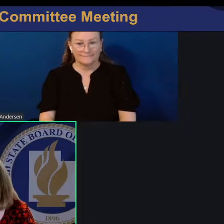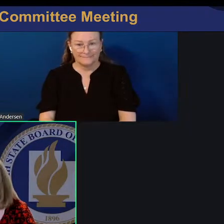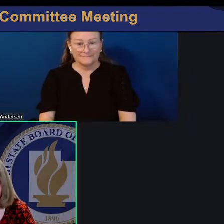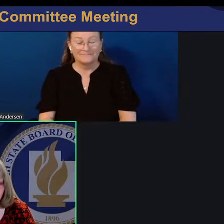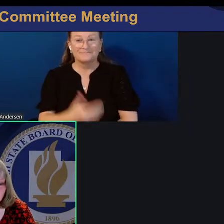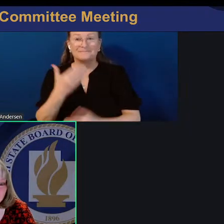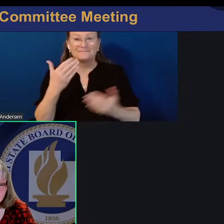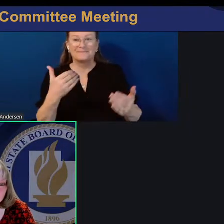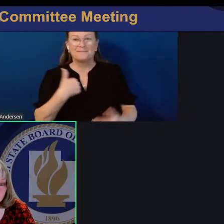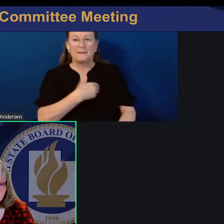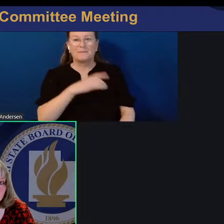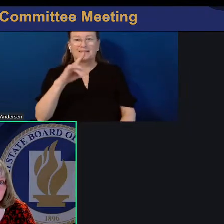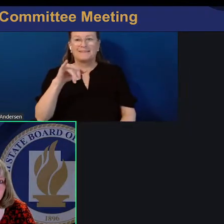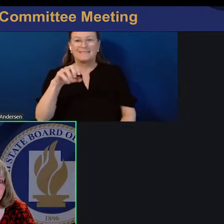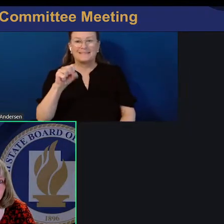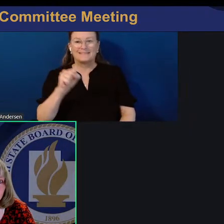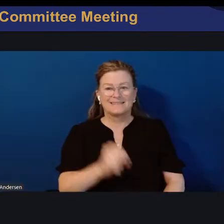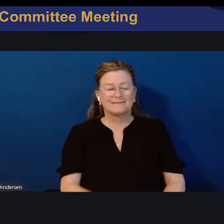Go ahead, Member Davis.